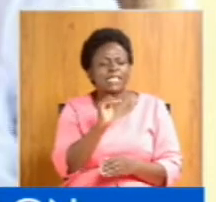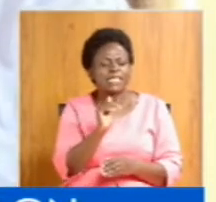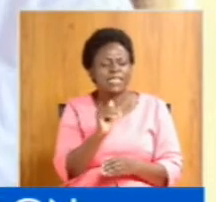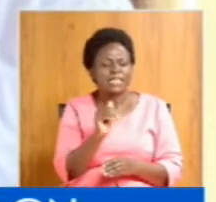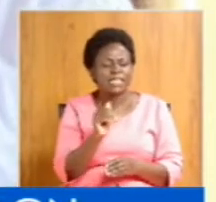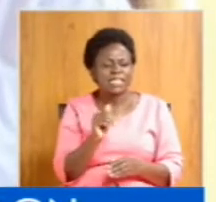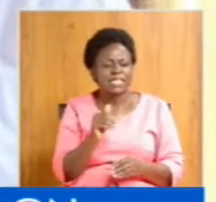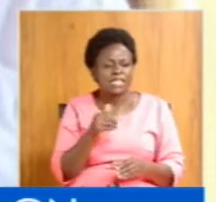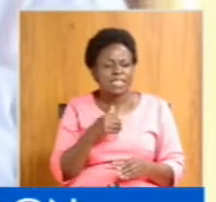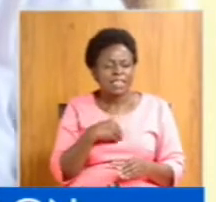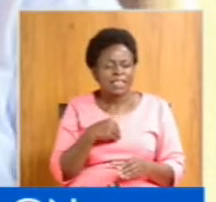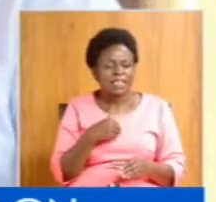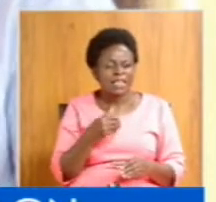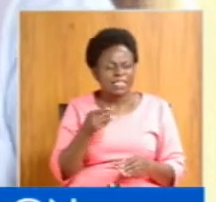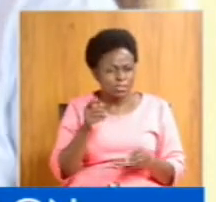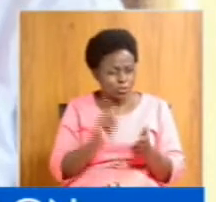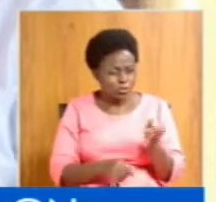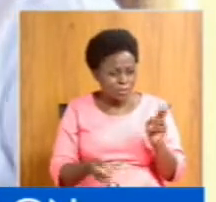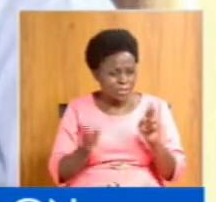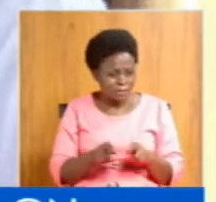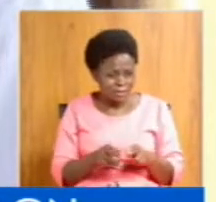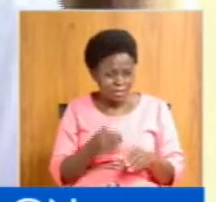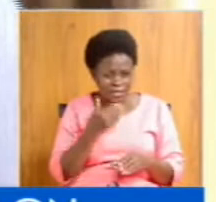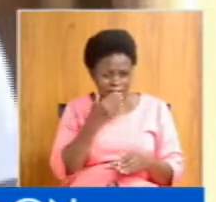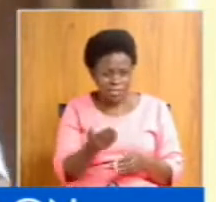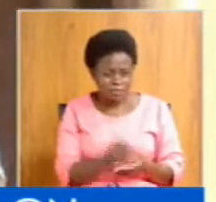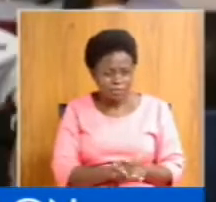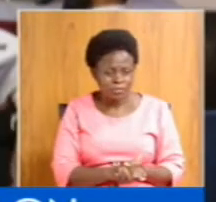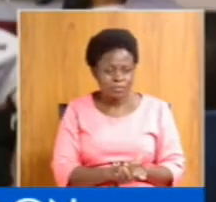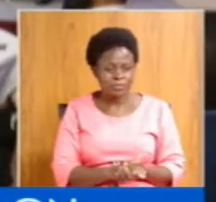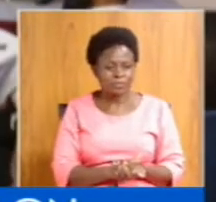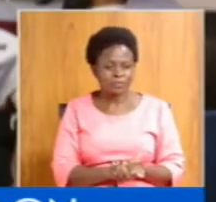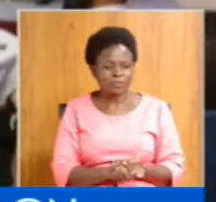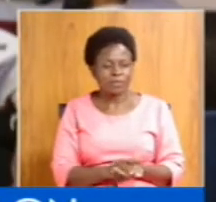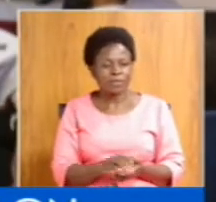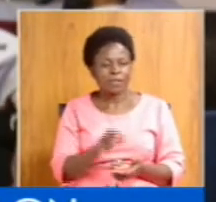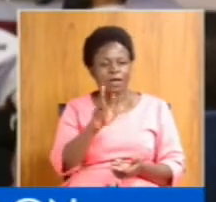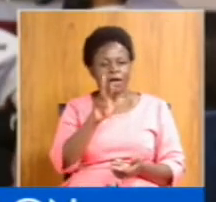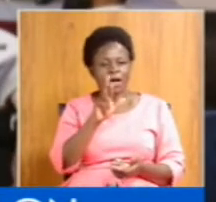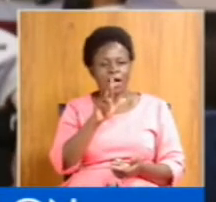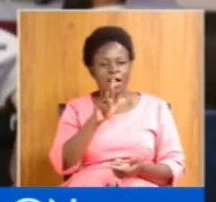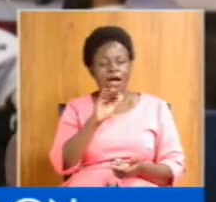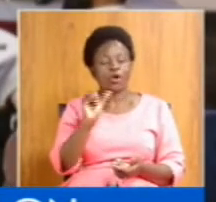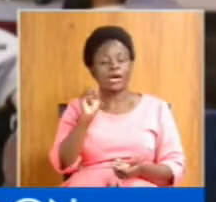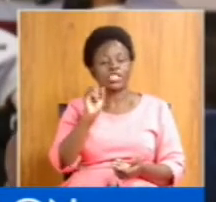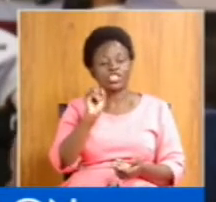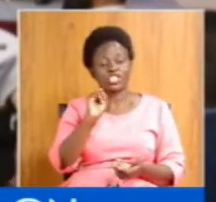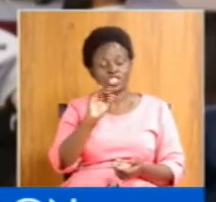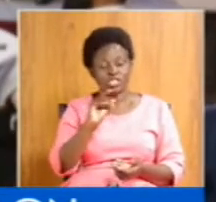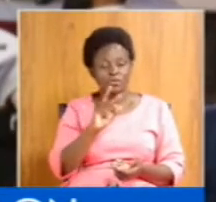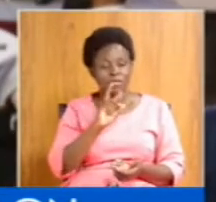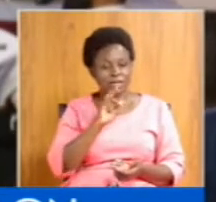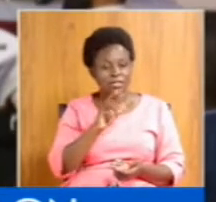That's, in the latest trends, that's really bothering me. Thank you. Okay. And Rashida is going to have the time to respond to that.